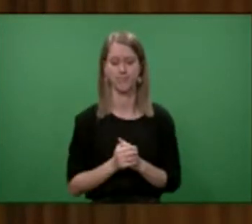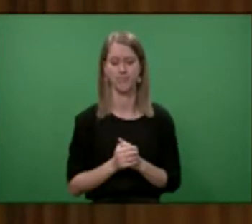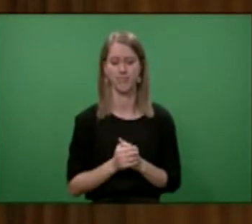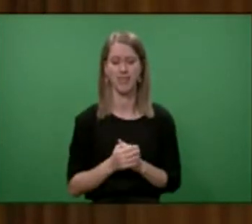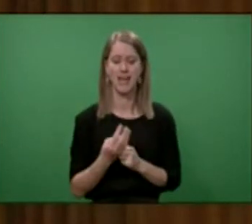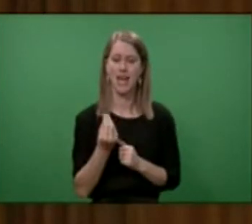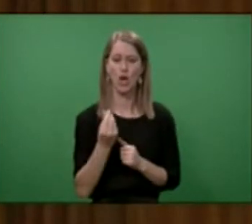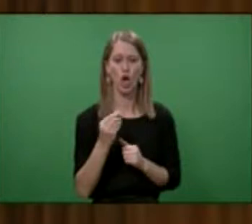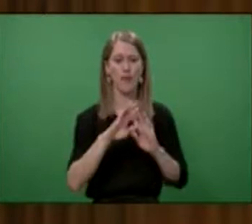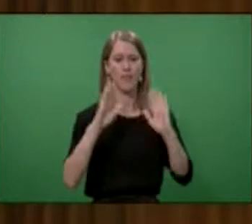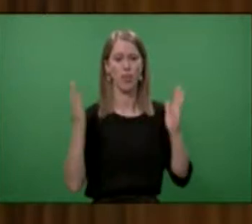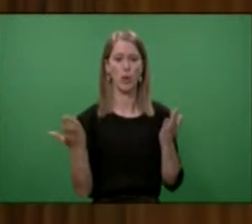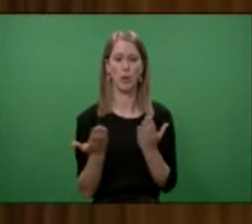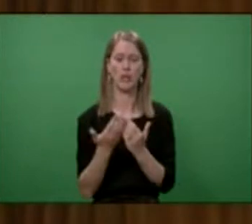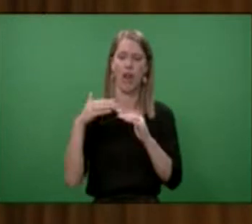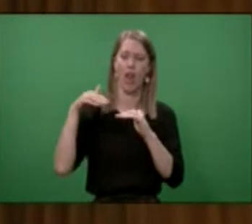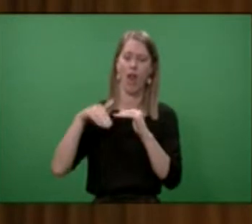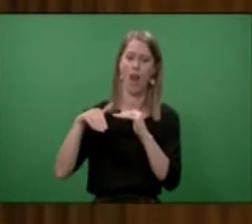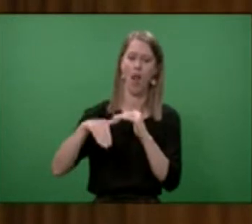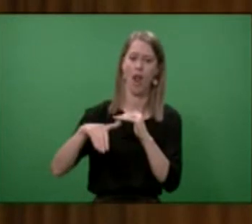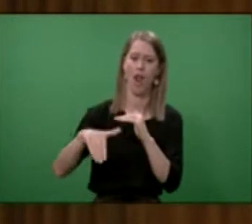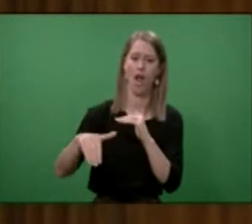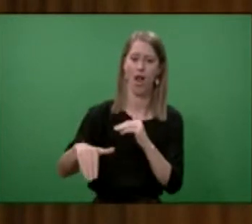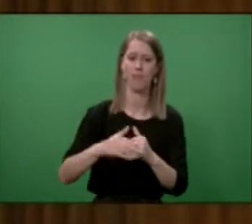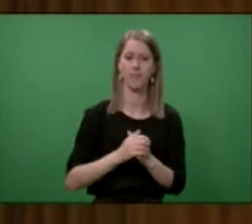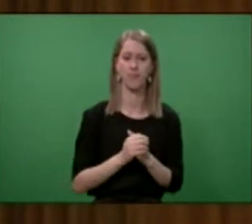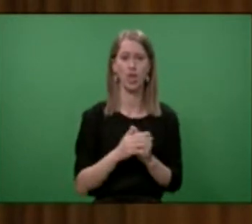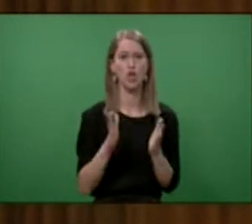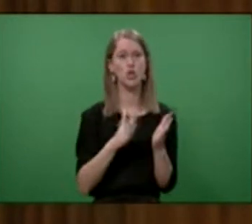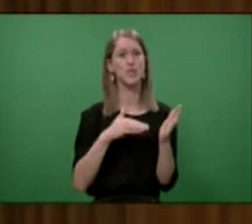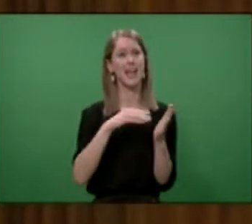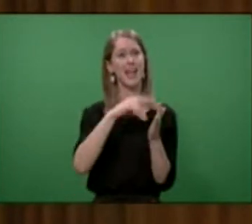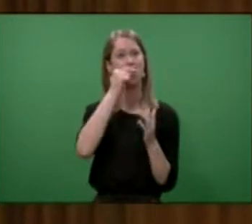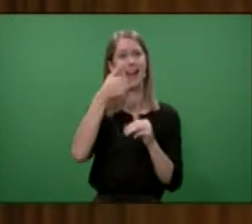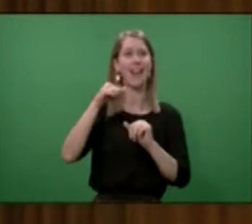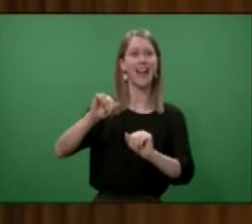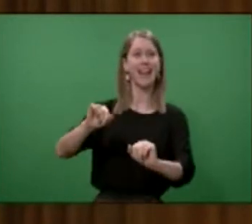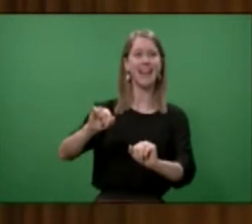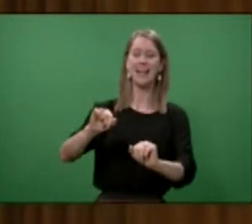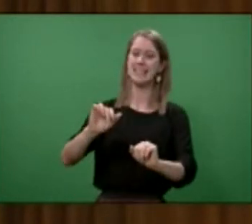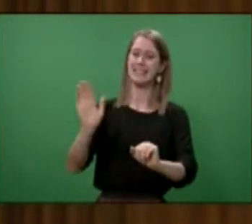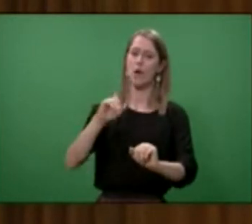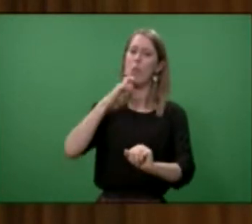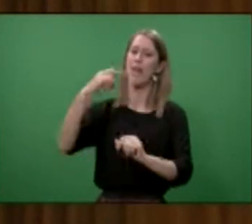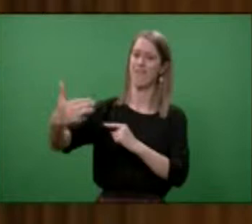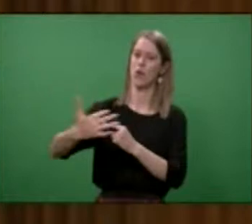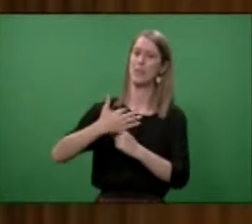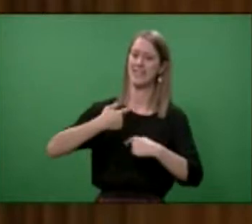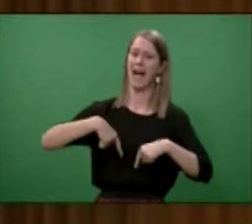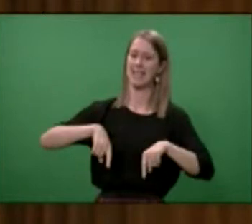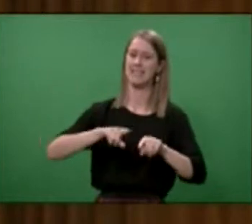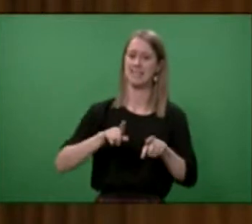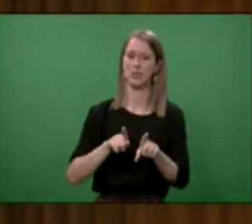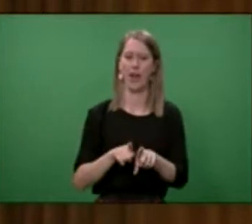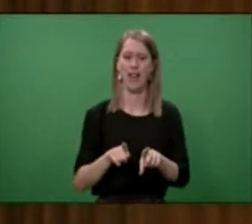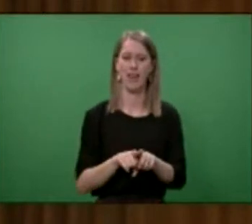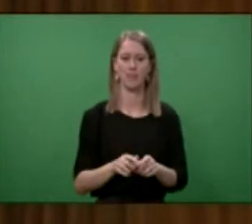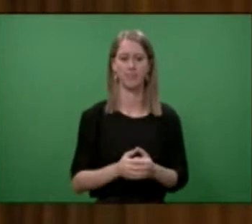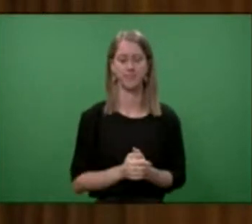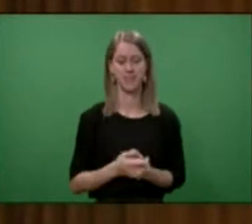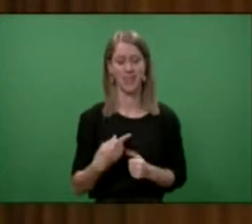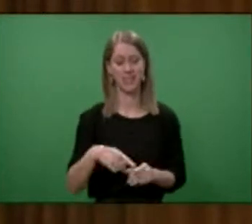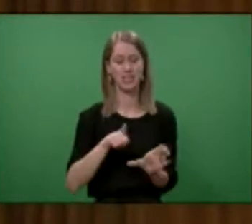worsen. New Zealand will not be immune to these deteriorating conditions. In this year of